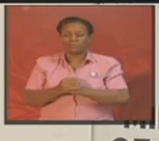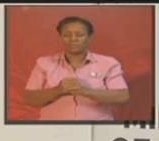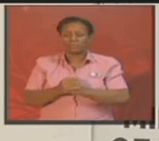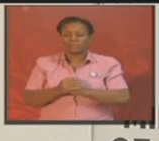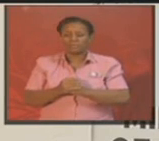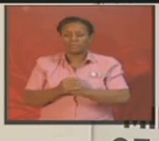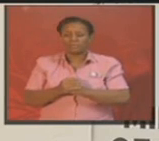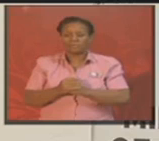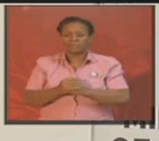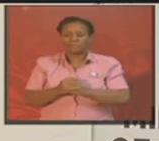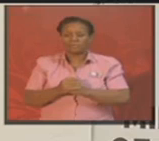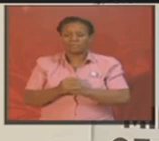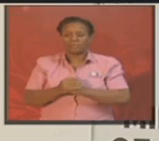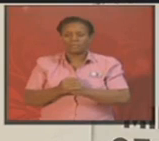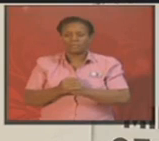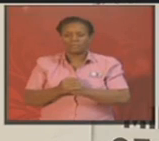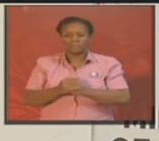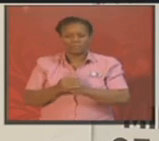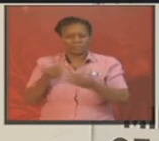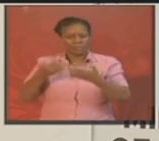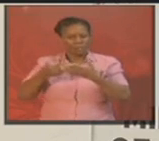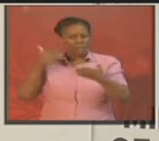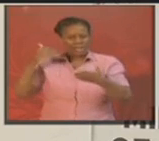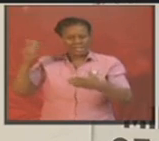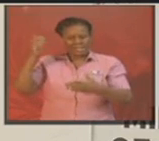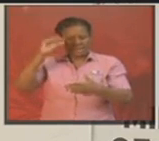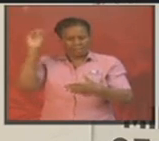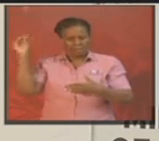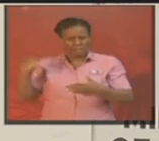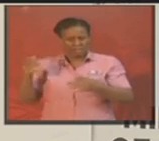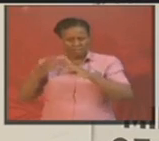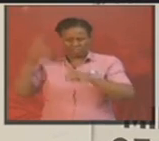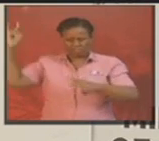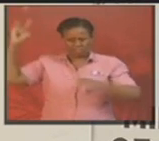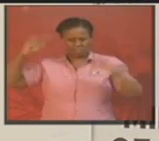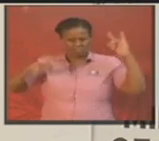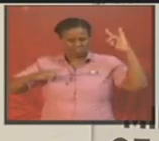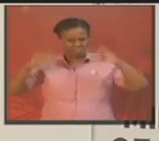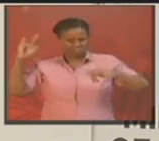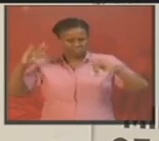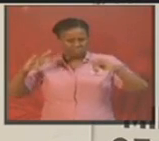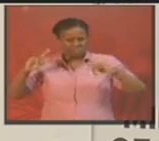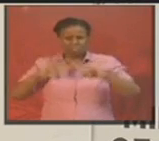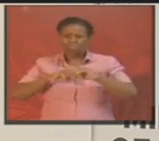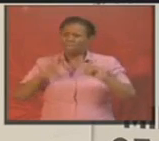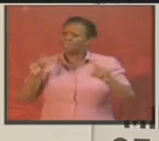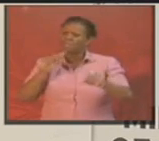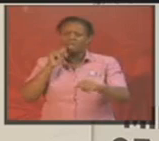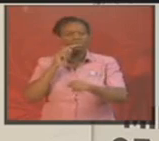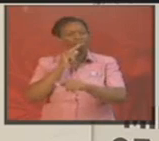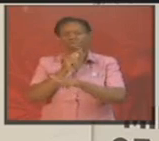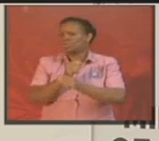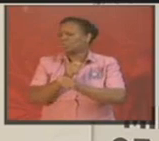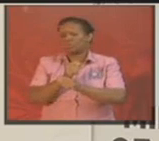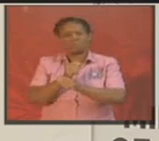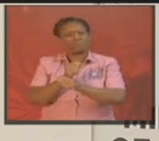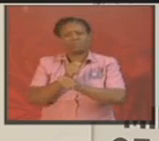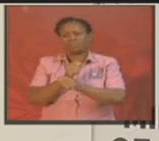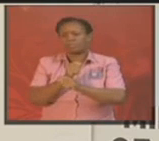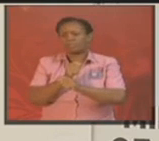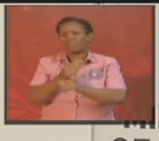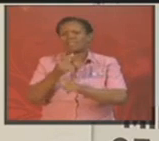said 10% of the cases came from repatriation, whereas it was really that 10% or so of the repatriated